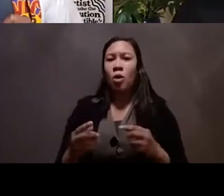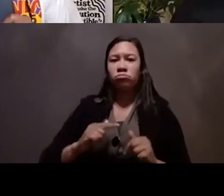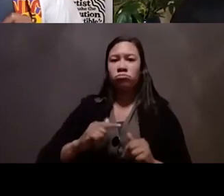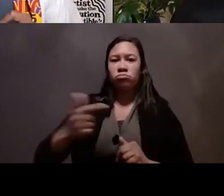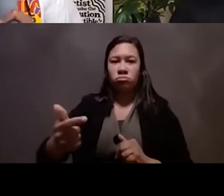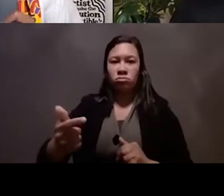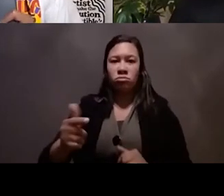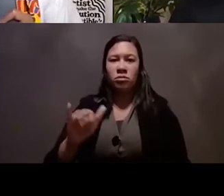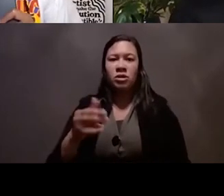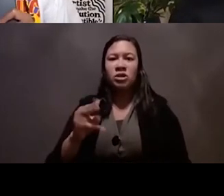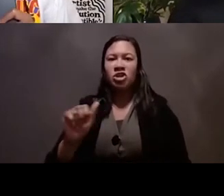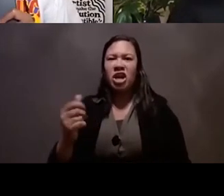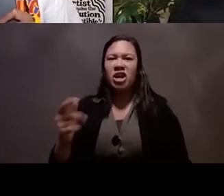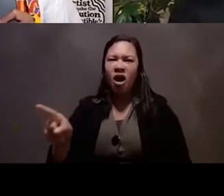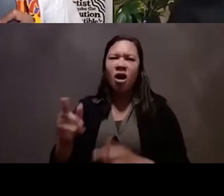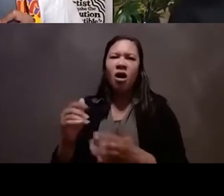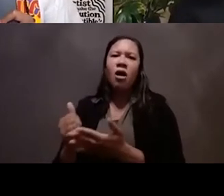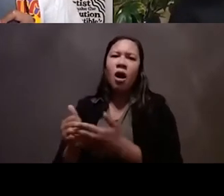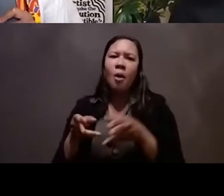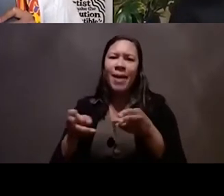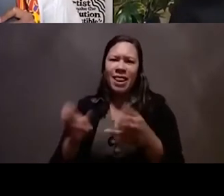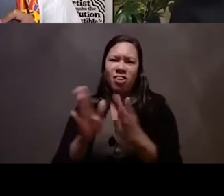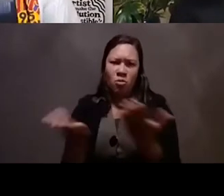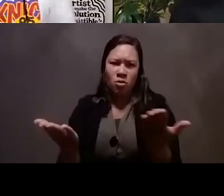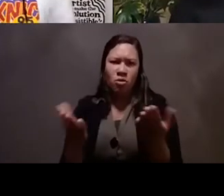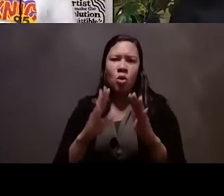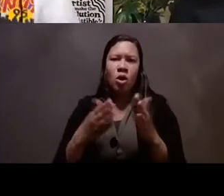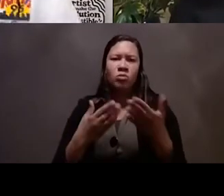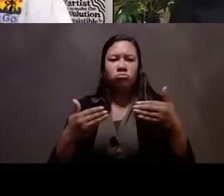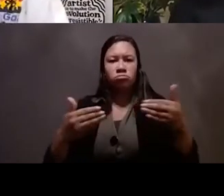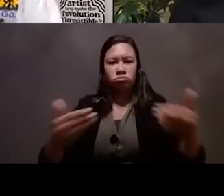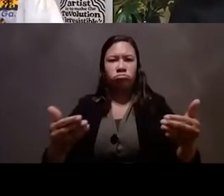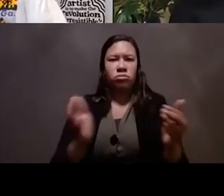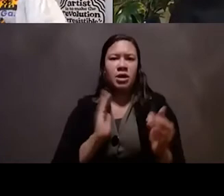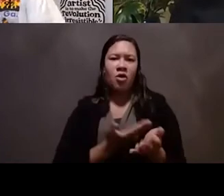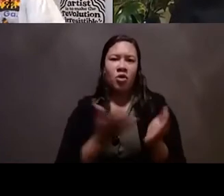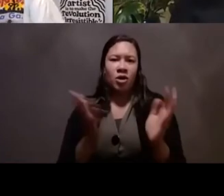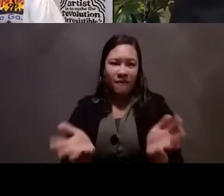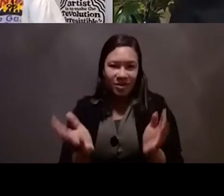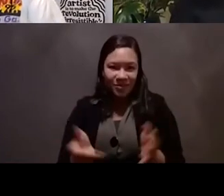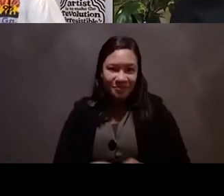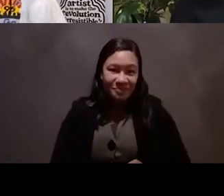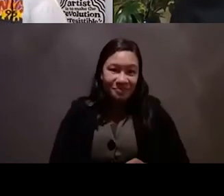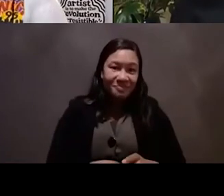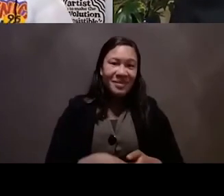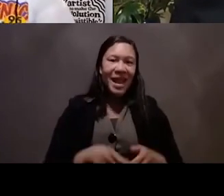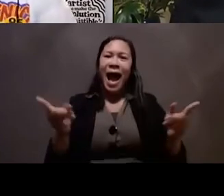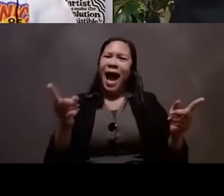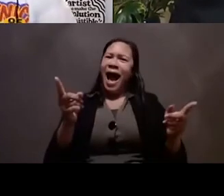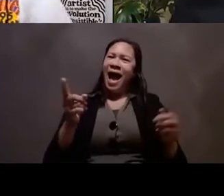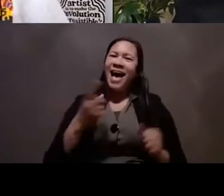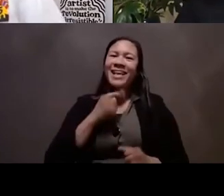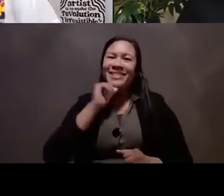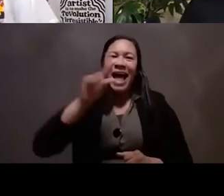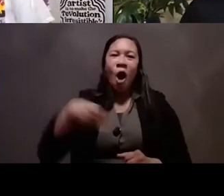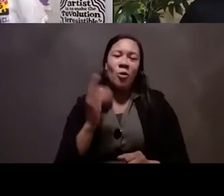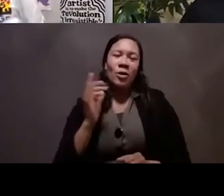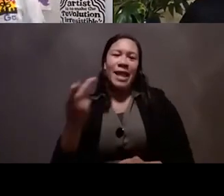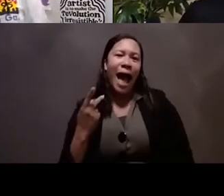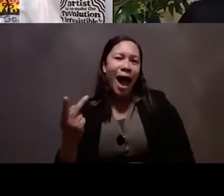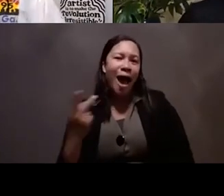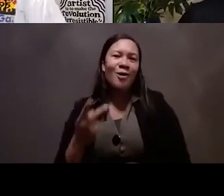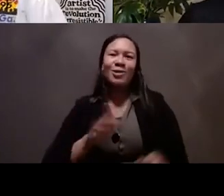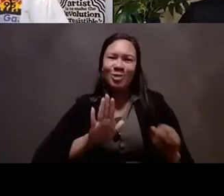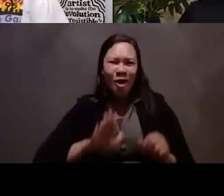Jenna, to dive into our conversation. It's also everyone's show. You're so funny. My Leo baby can't